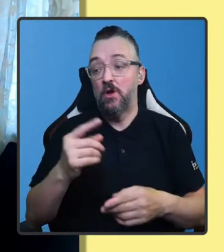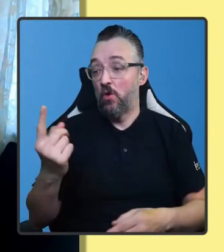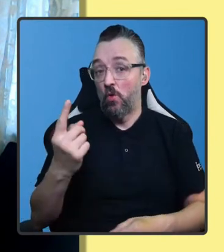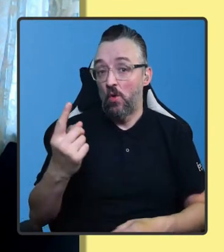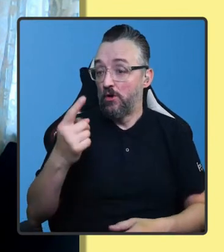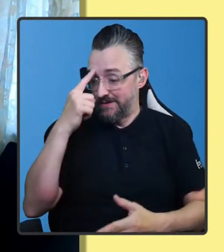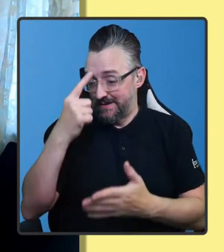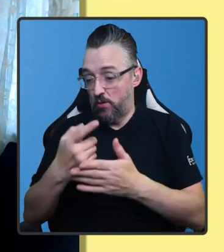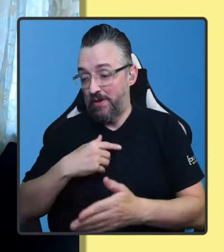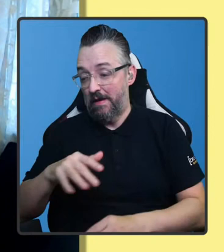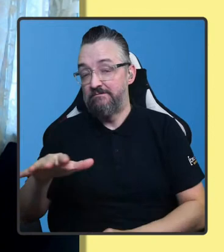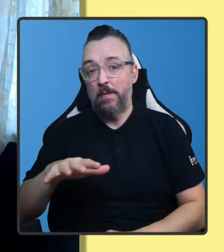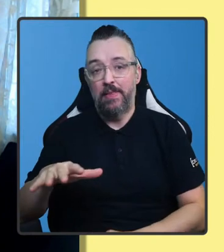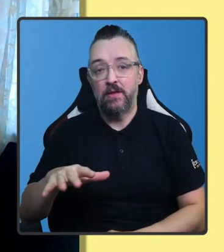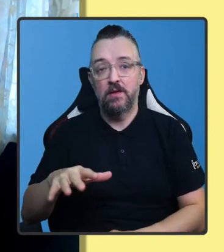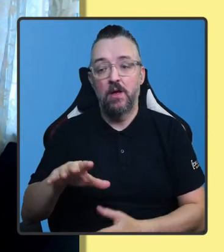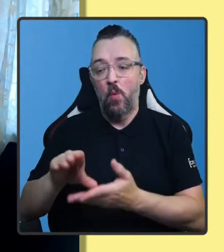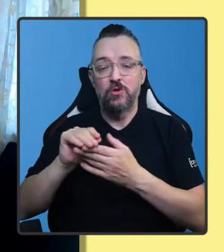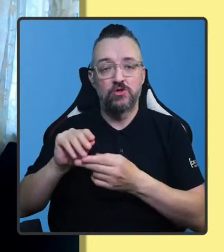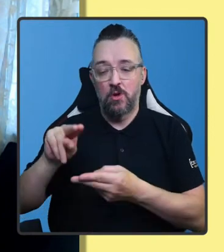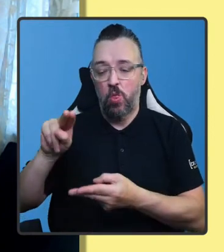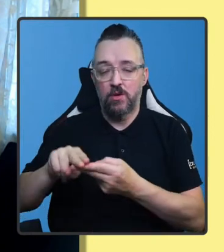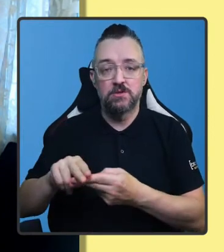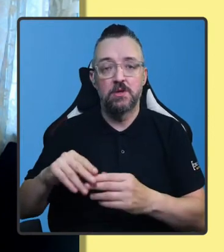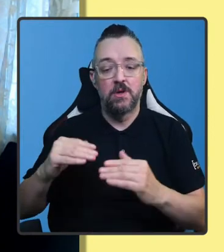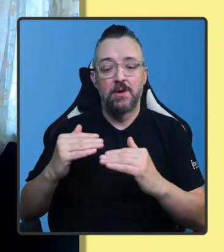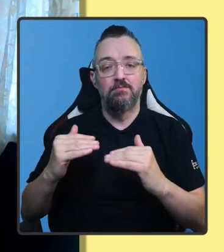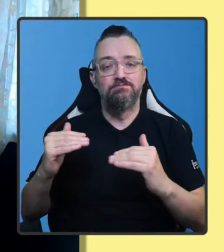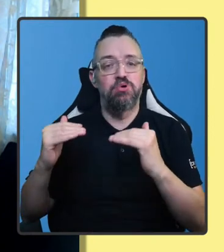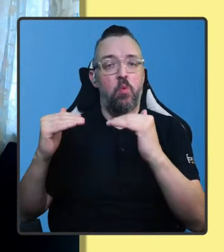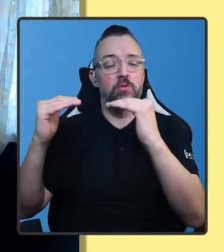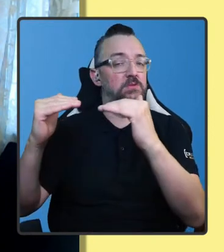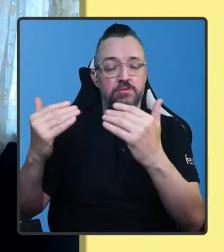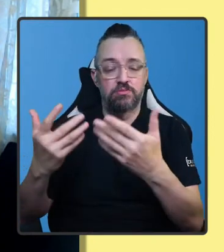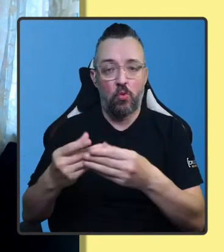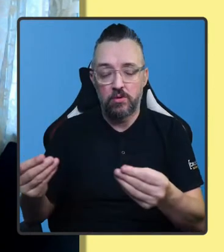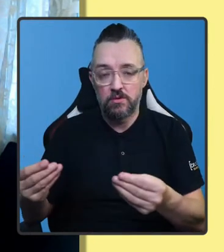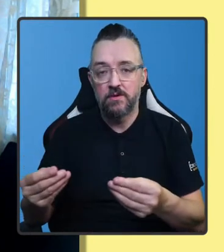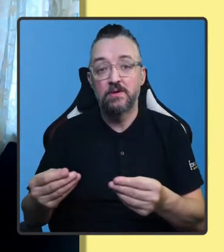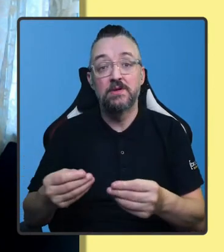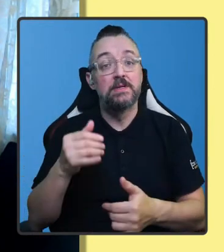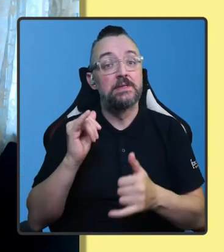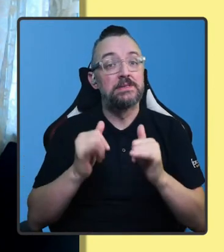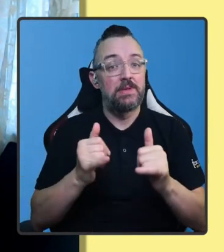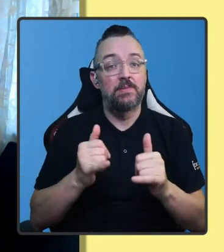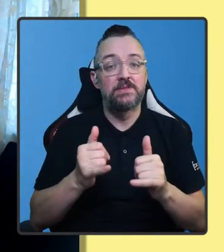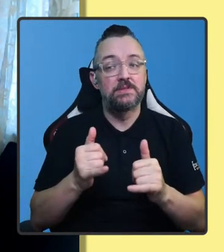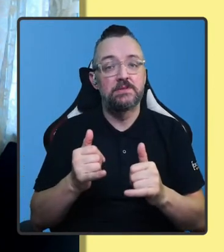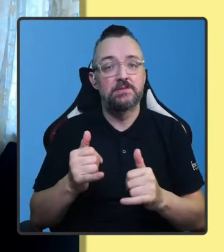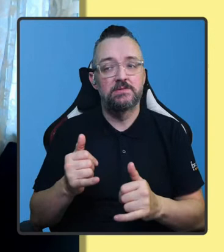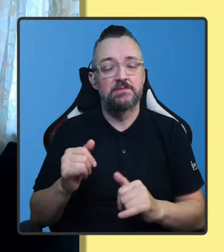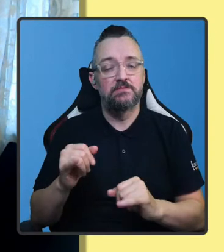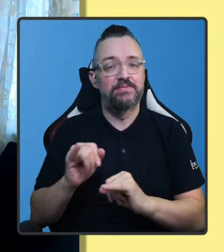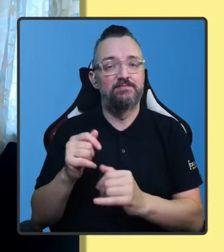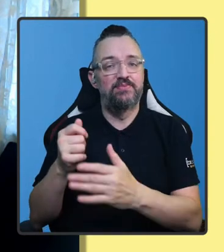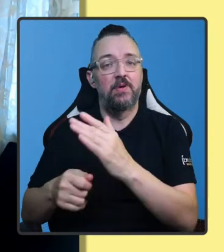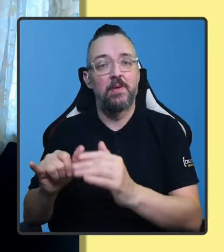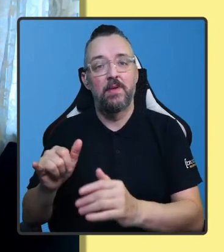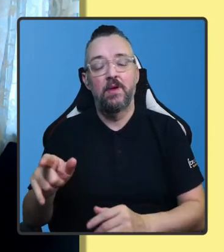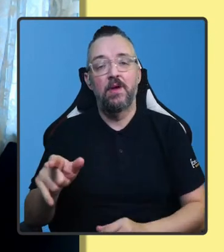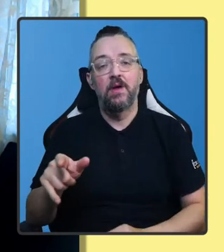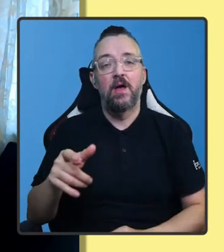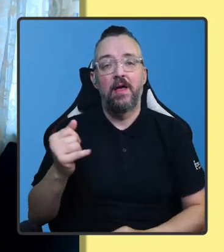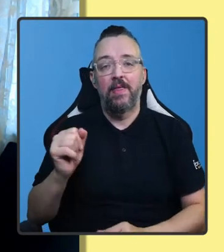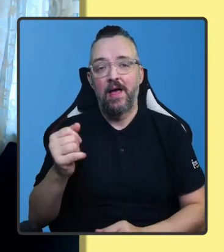disadvantage. Loss of wages, loss of promotion opportunities, and sometimes more insidious penalties, like a change in a coworker's